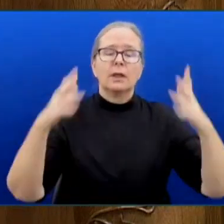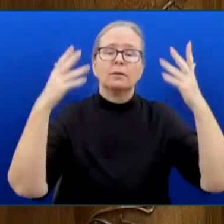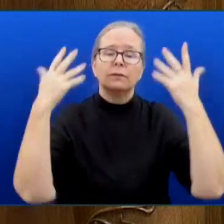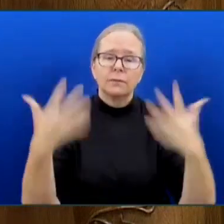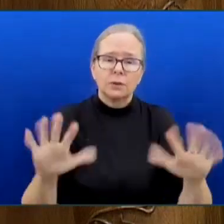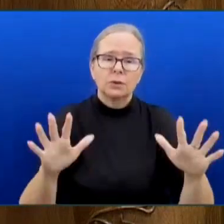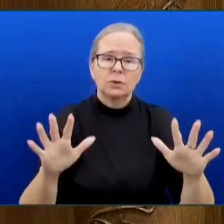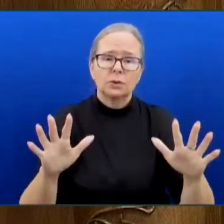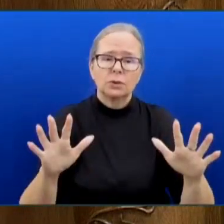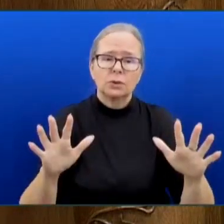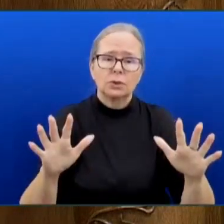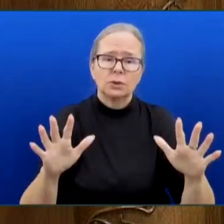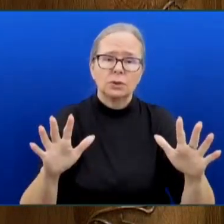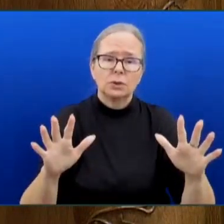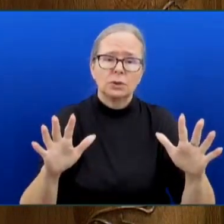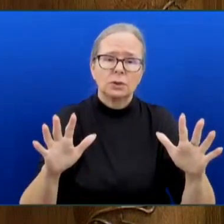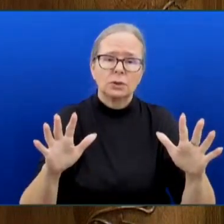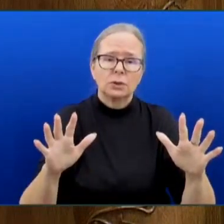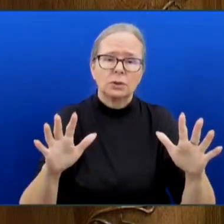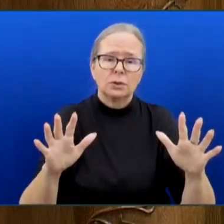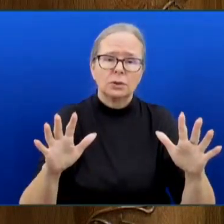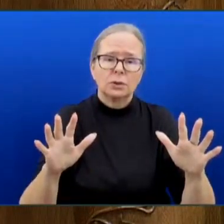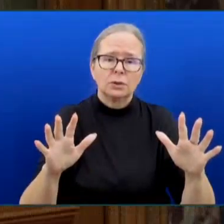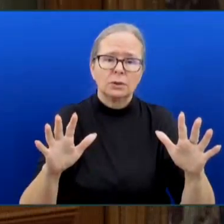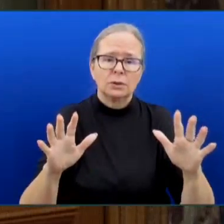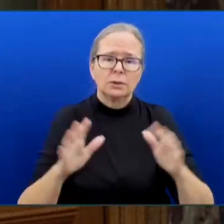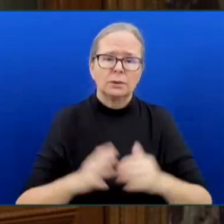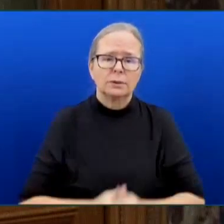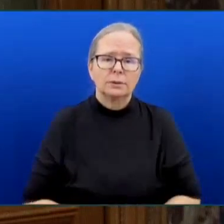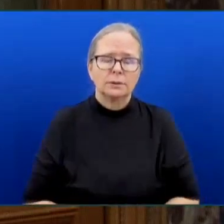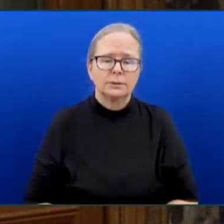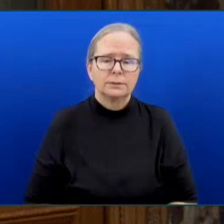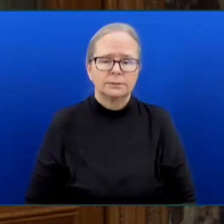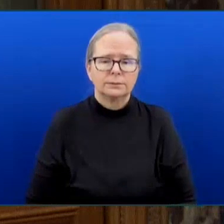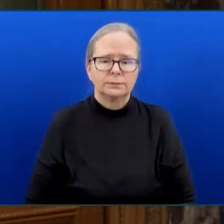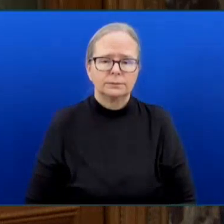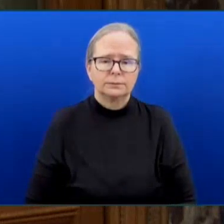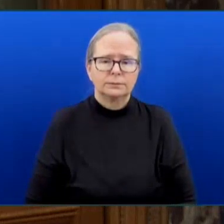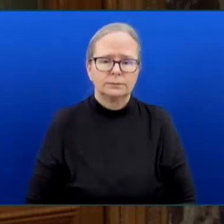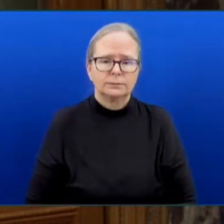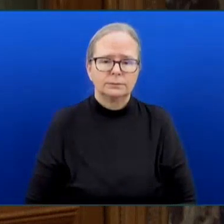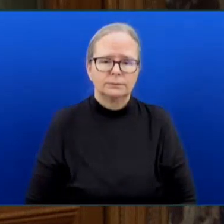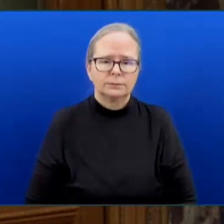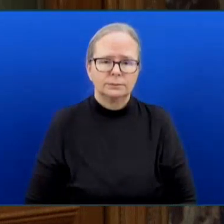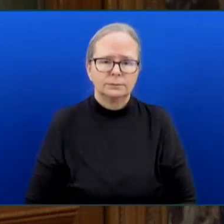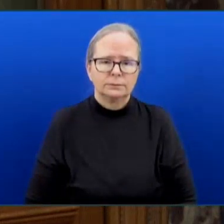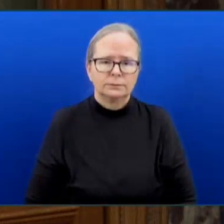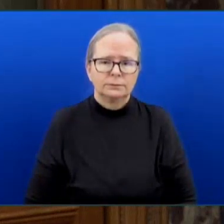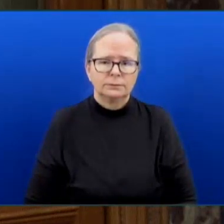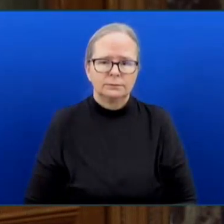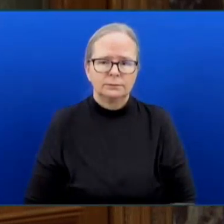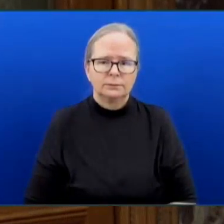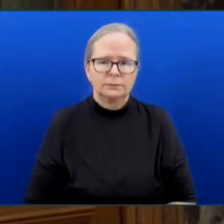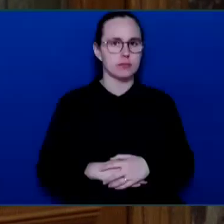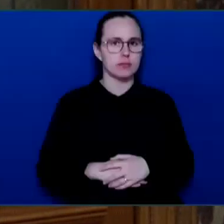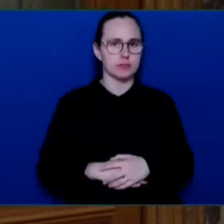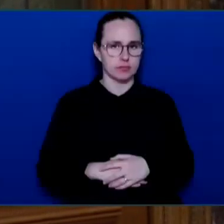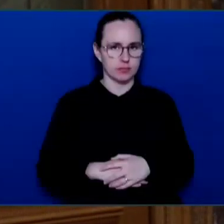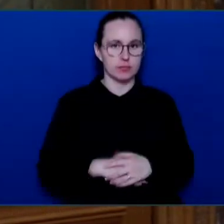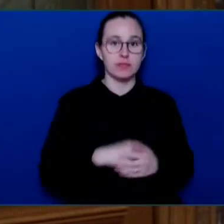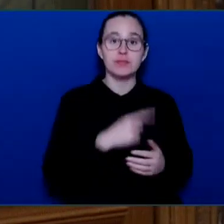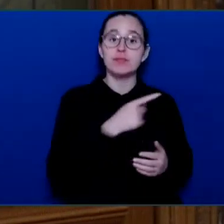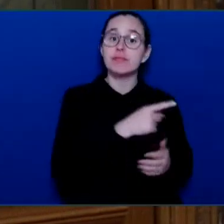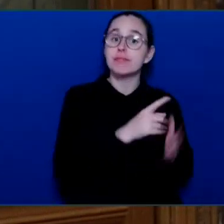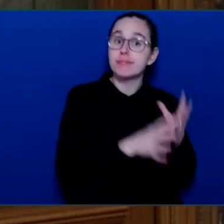Member supplemental. Thank you, Mr. Speaker. Let the answer stand to provide the example of why we need a new Minister of Children